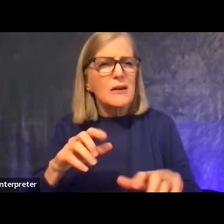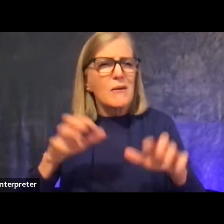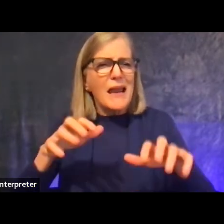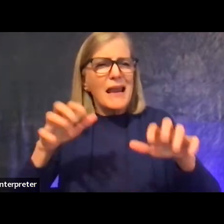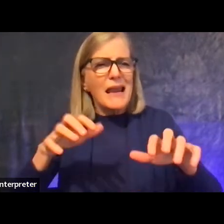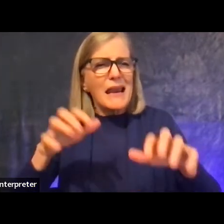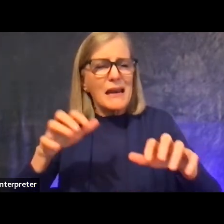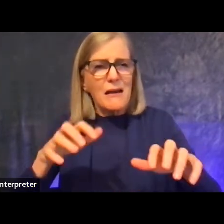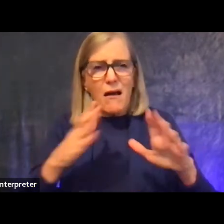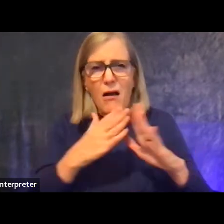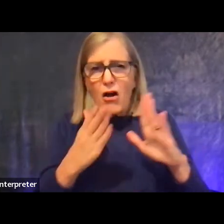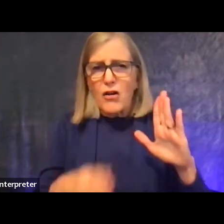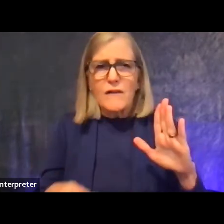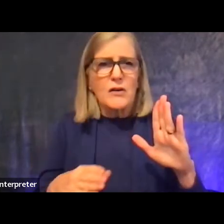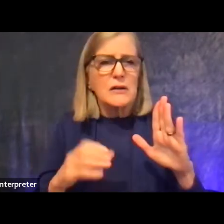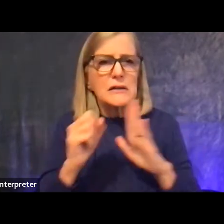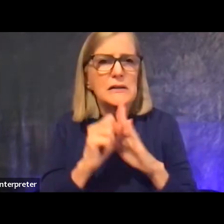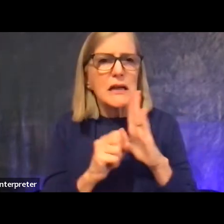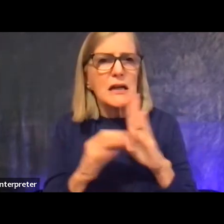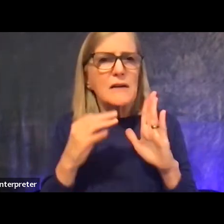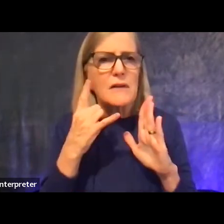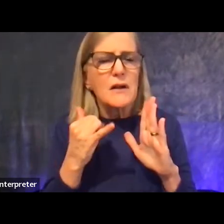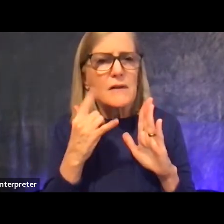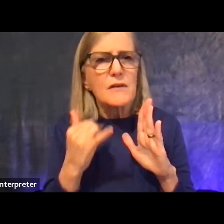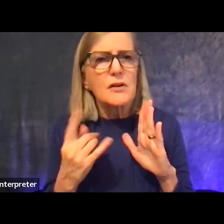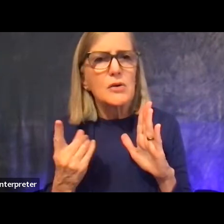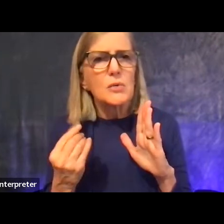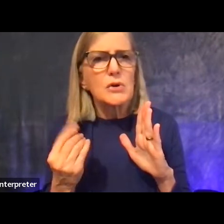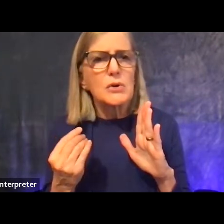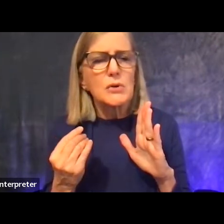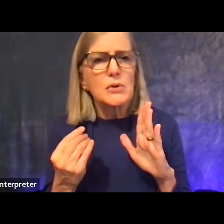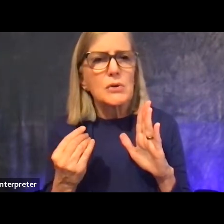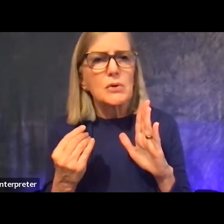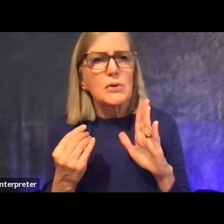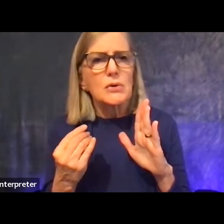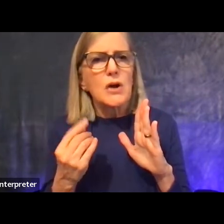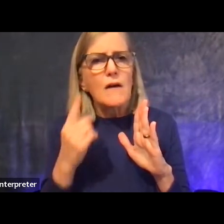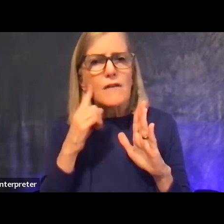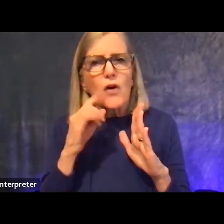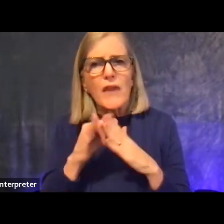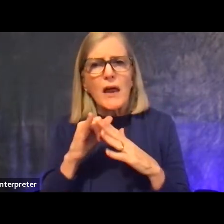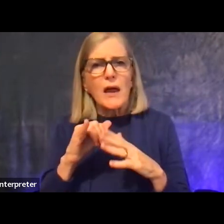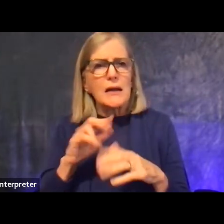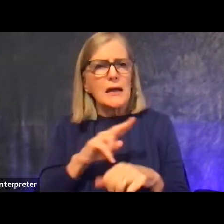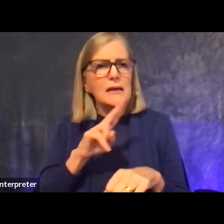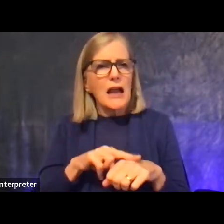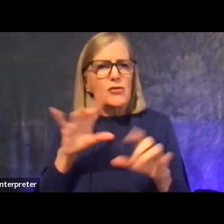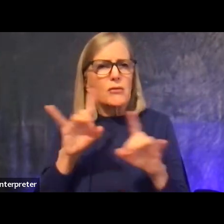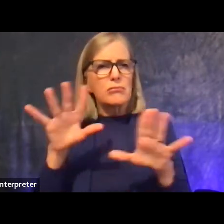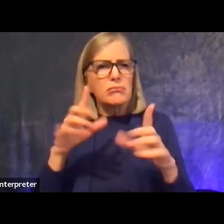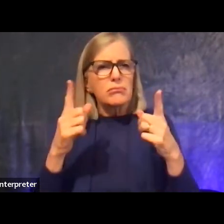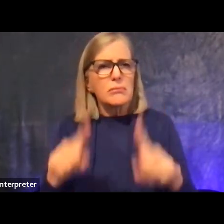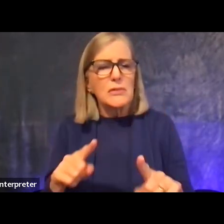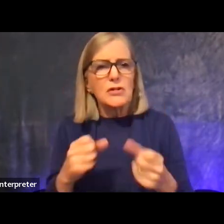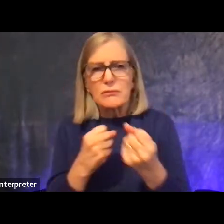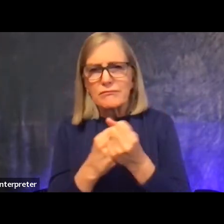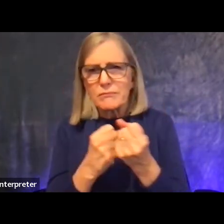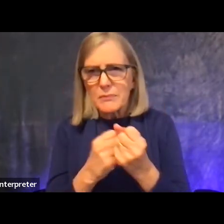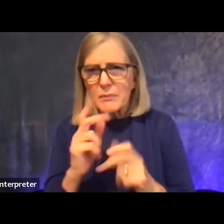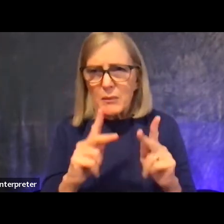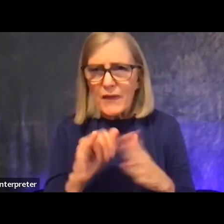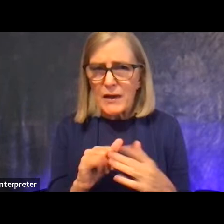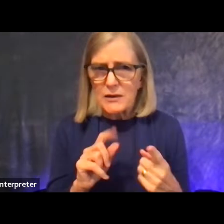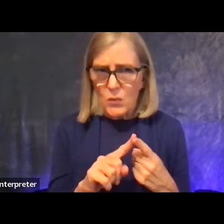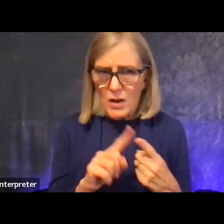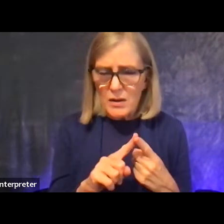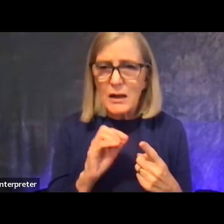the whole state of California, what are you folks doing in terms of those kind of natural disasters to help our people? That's one. And